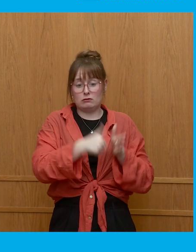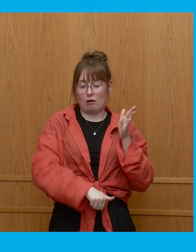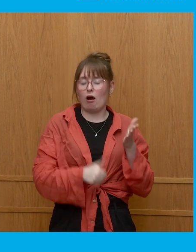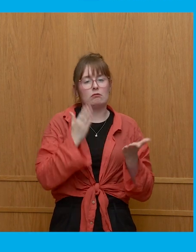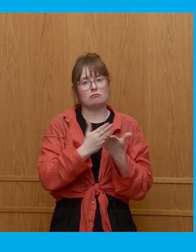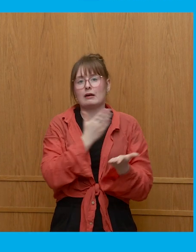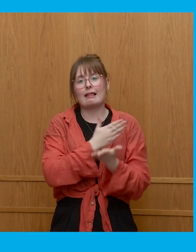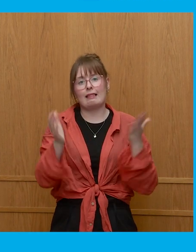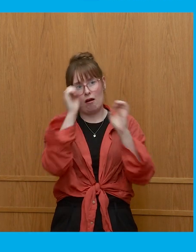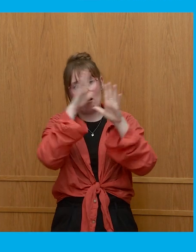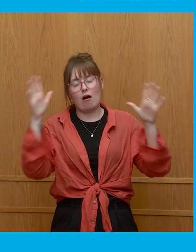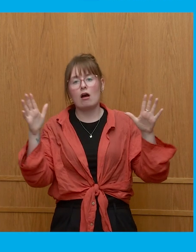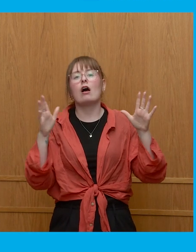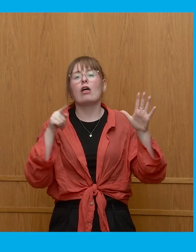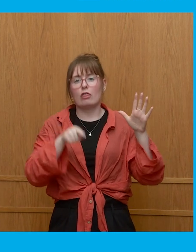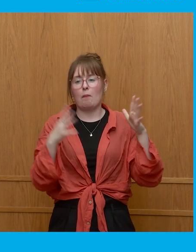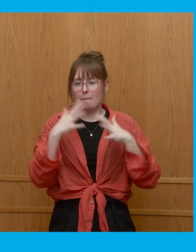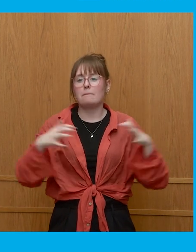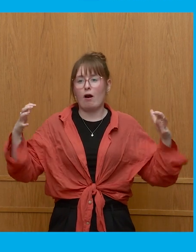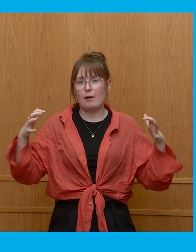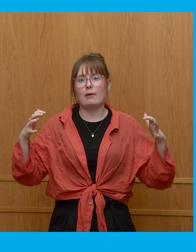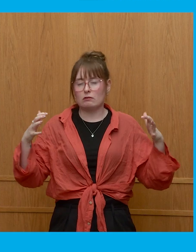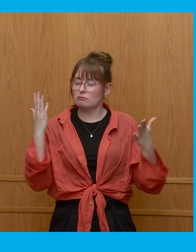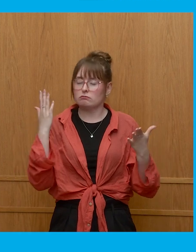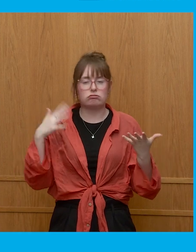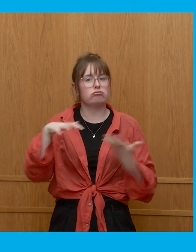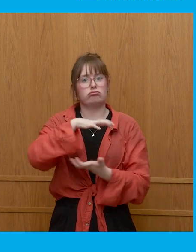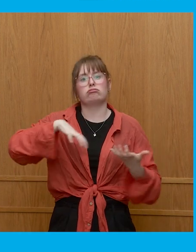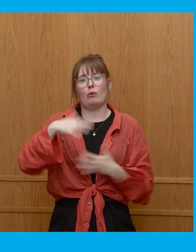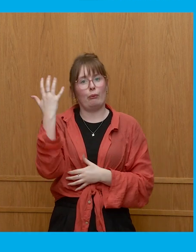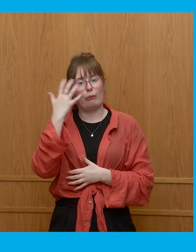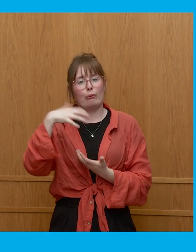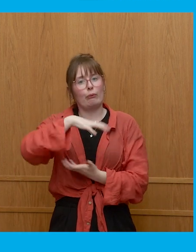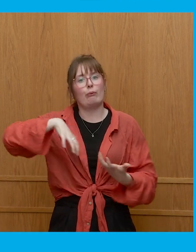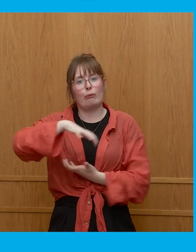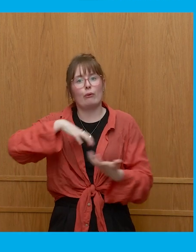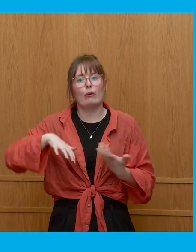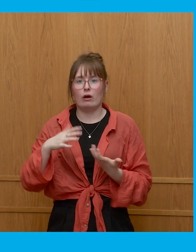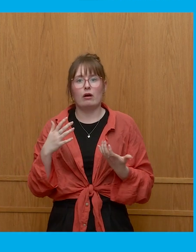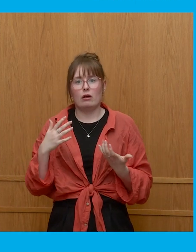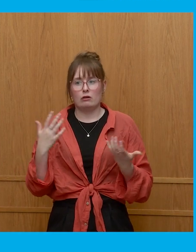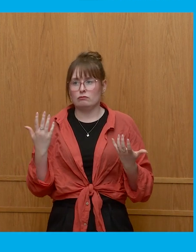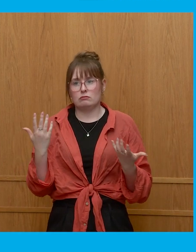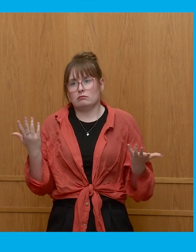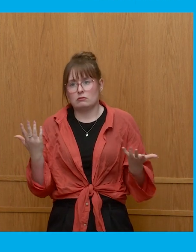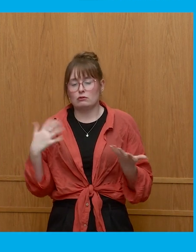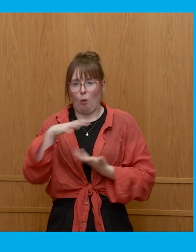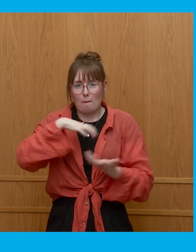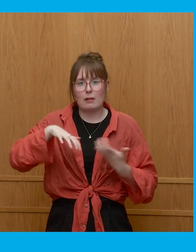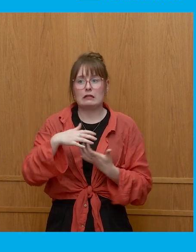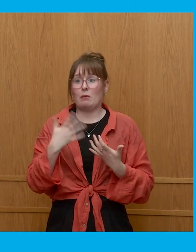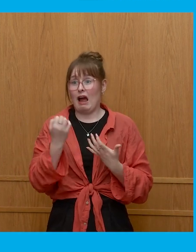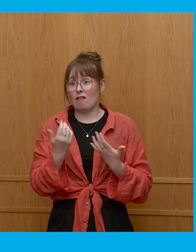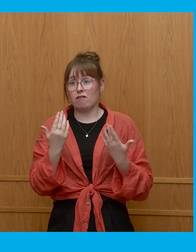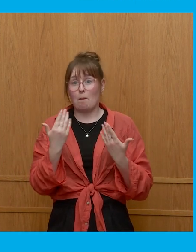clear that the Parliament is extremely complicated in terms of fluxes of public